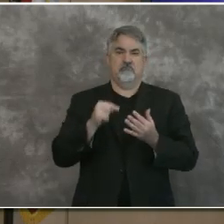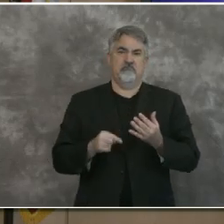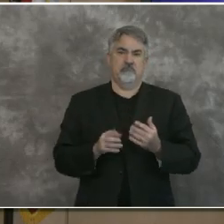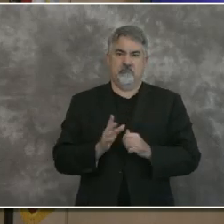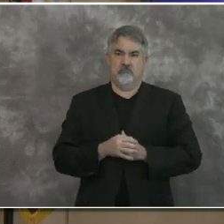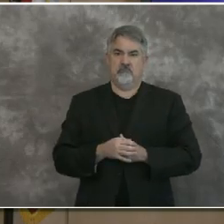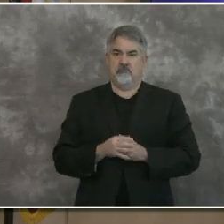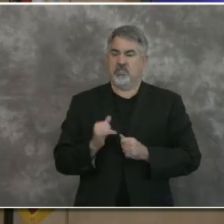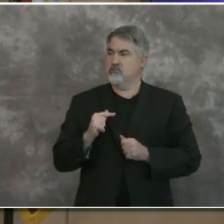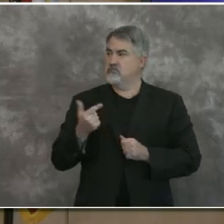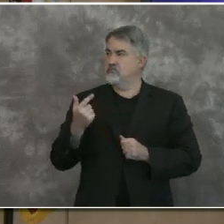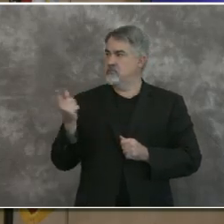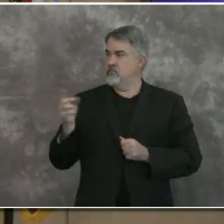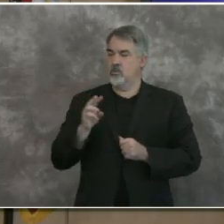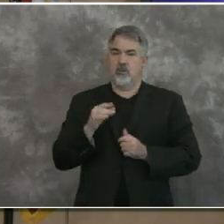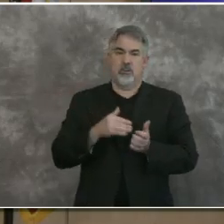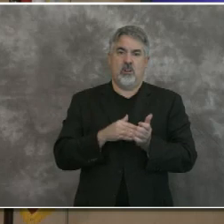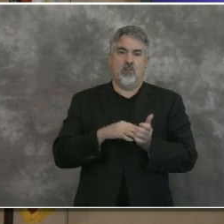Public Health Officer's report.